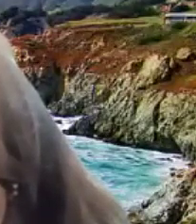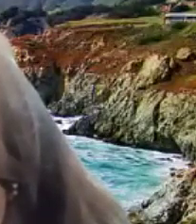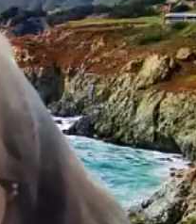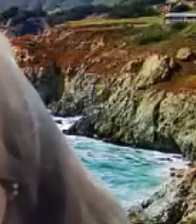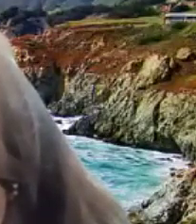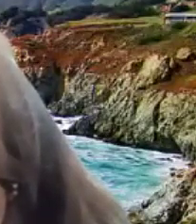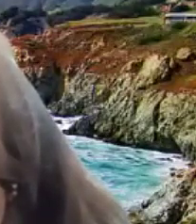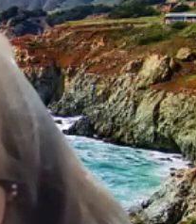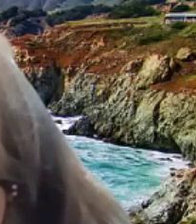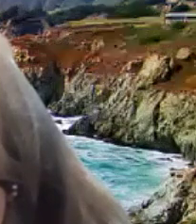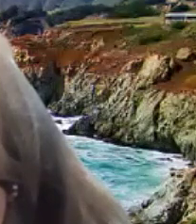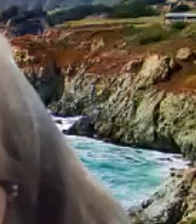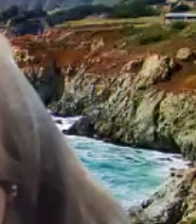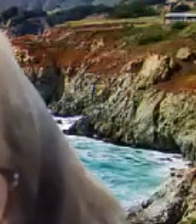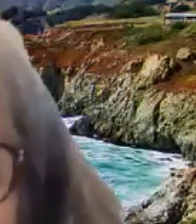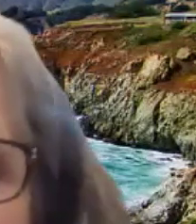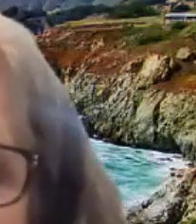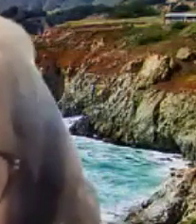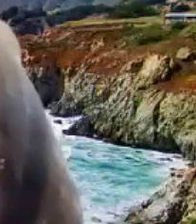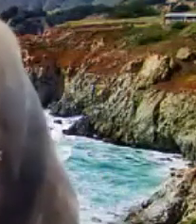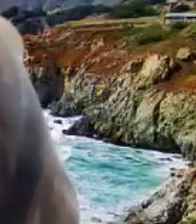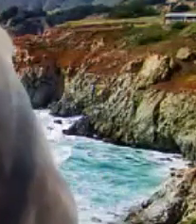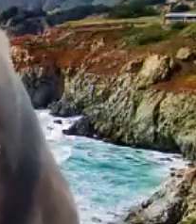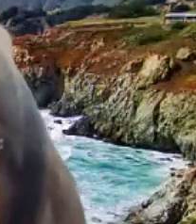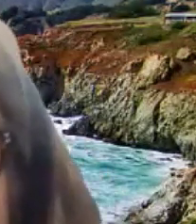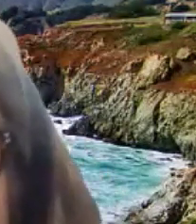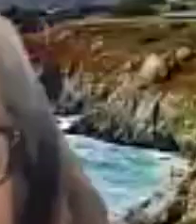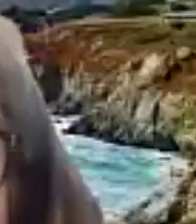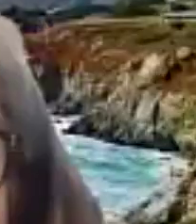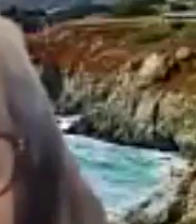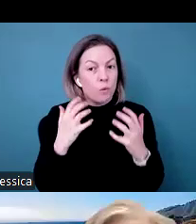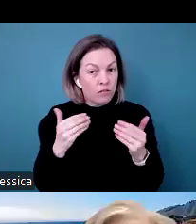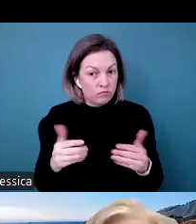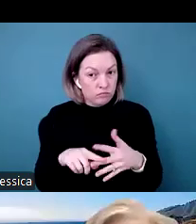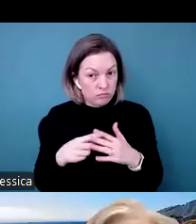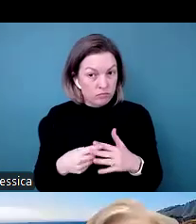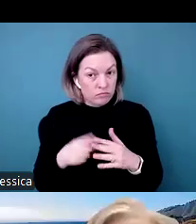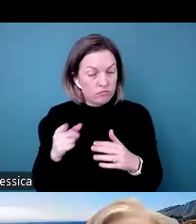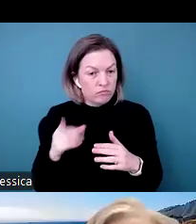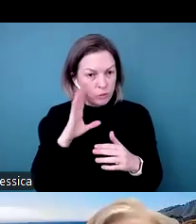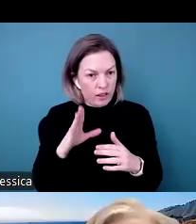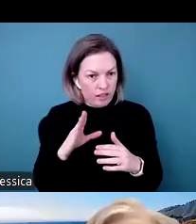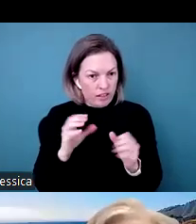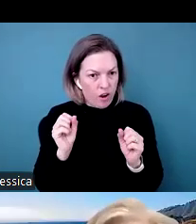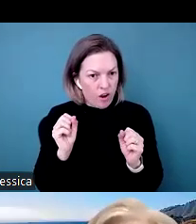Our slide person is there and getting adjusted. But if you want to begin, she will catch up with you. Oh, here we